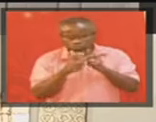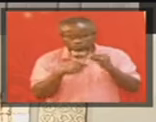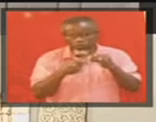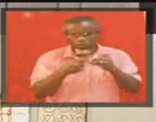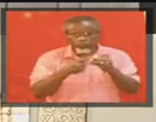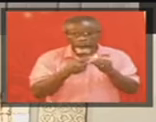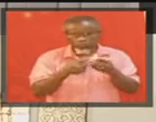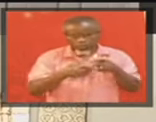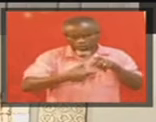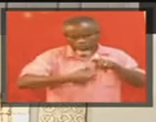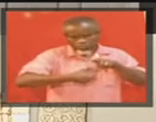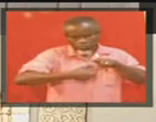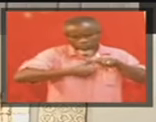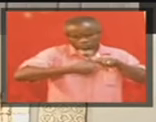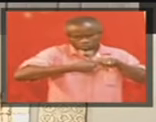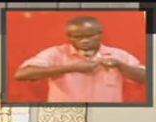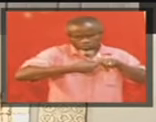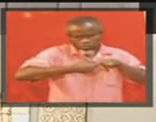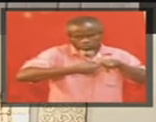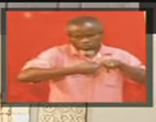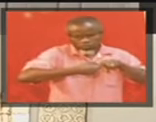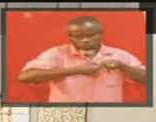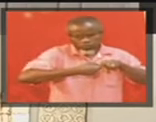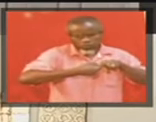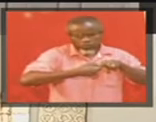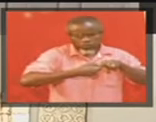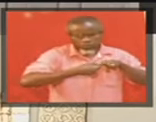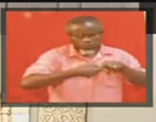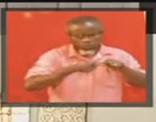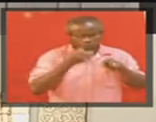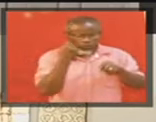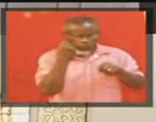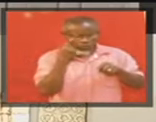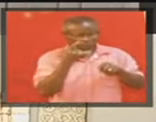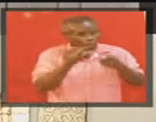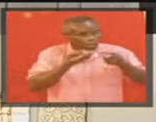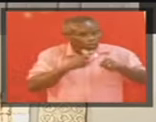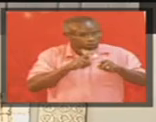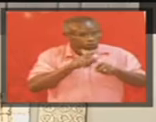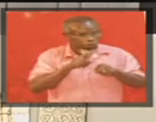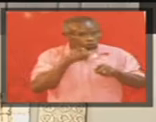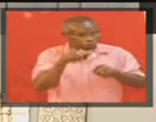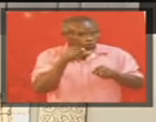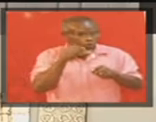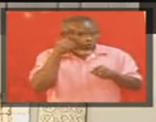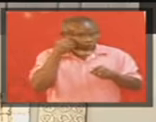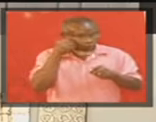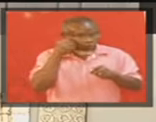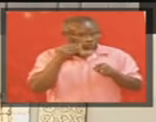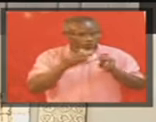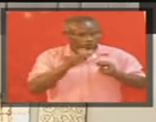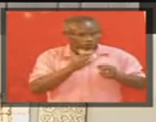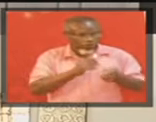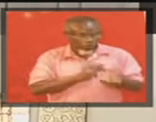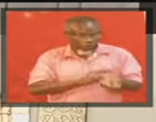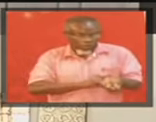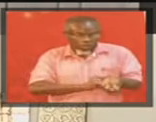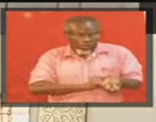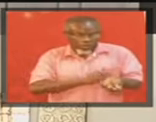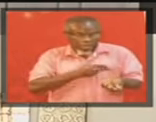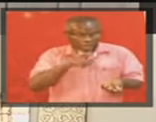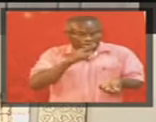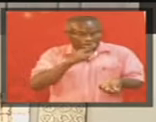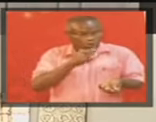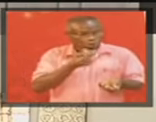to patients to help in the home monitoring process. Once someone has been identified as positive and that